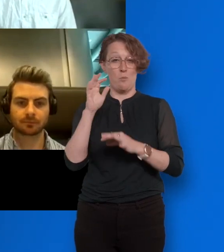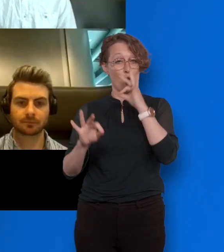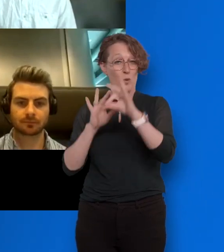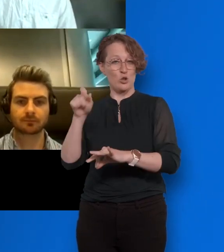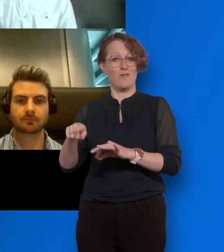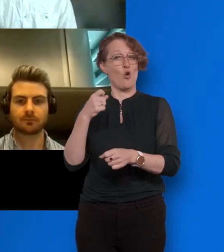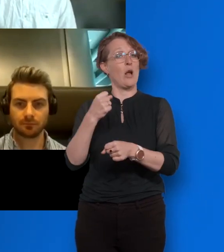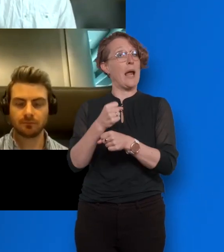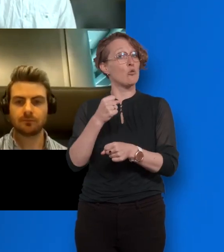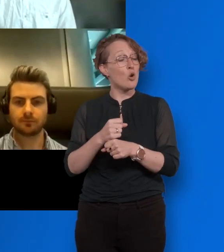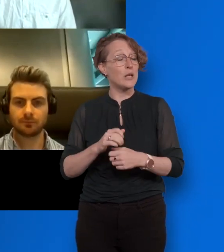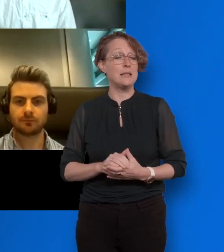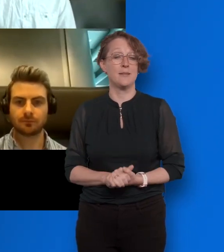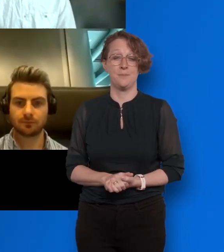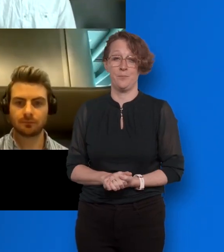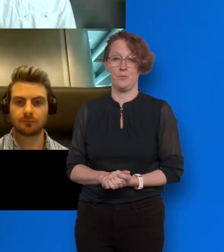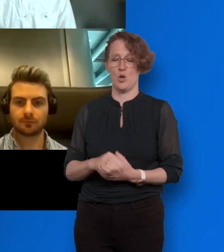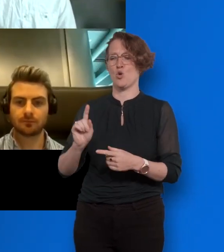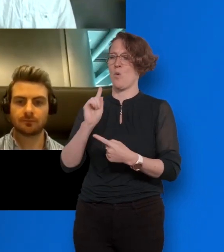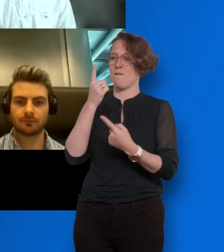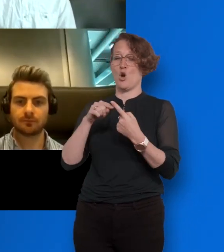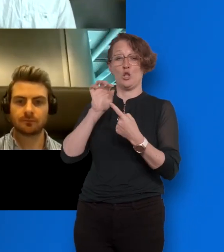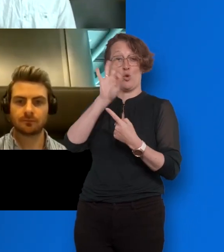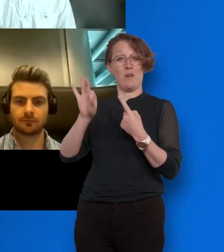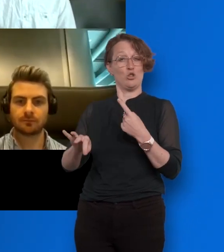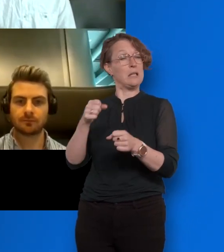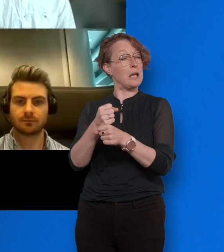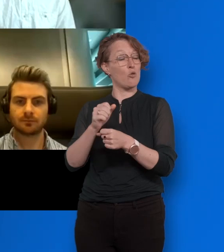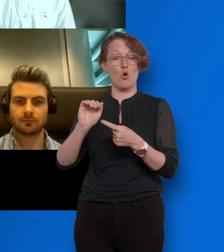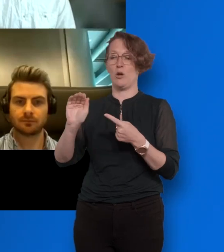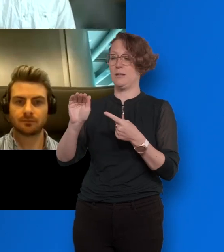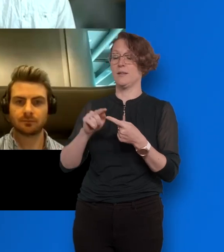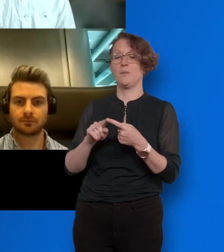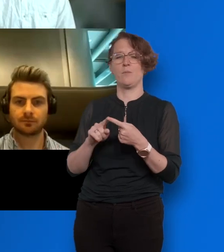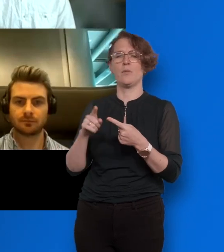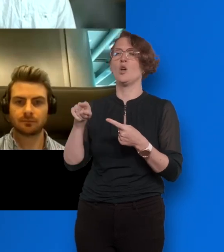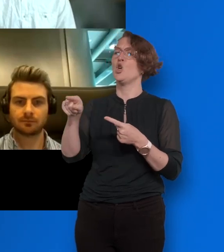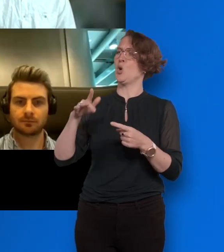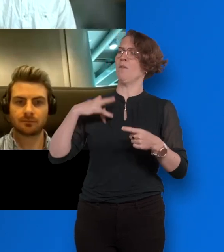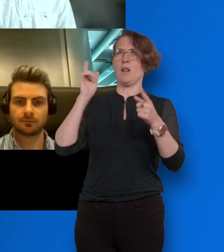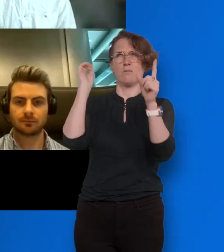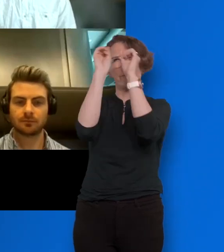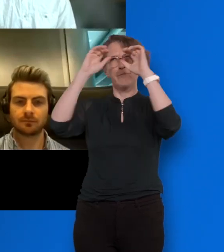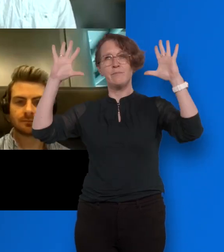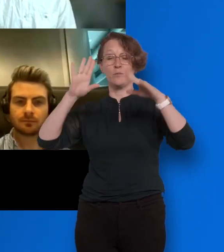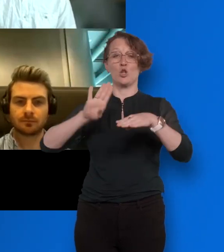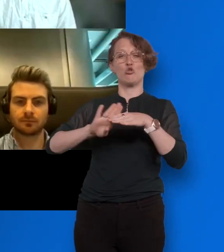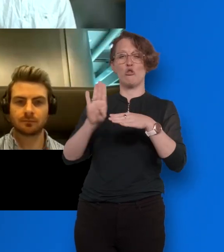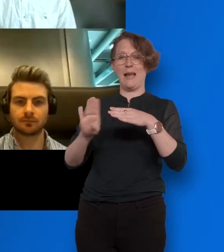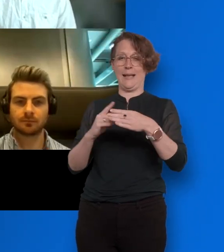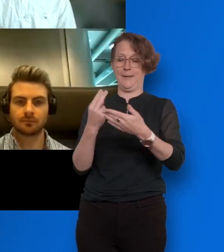Gearoid. So the first one is, what do you envisage the training will look